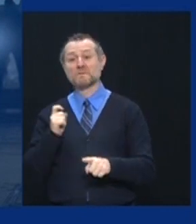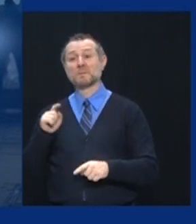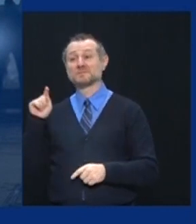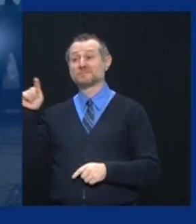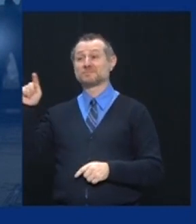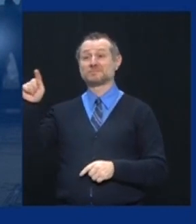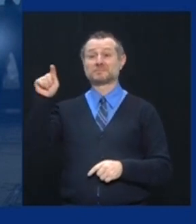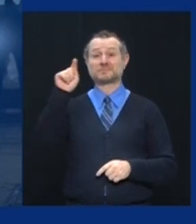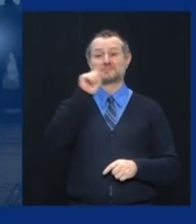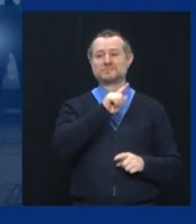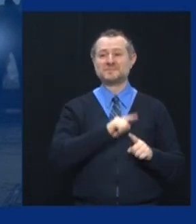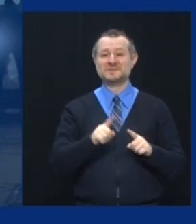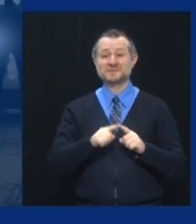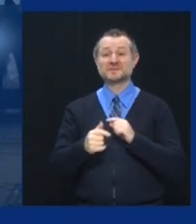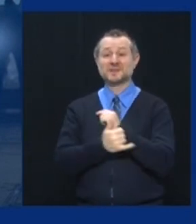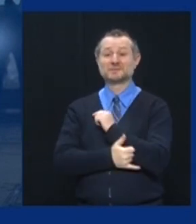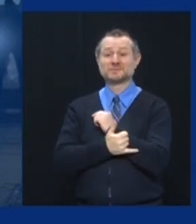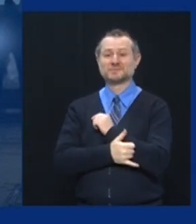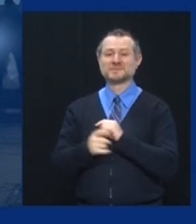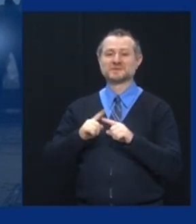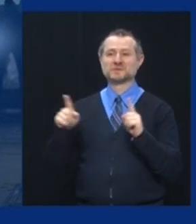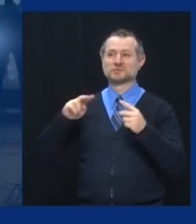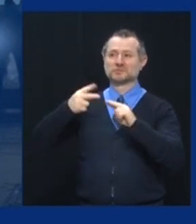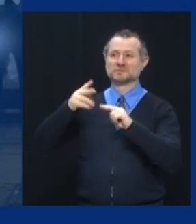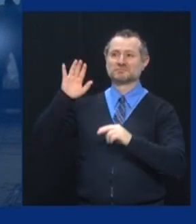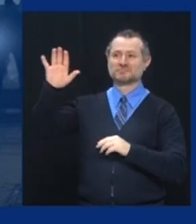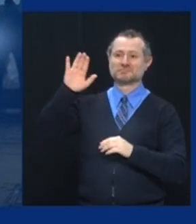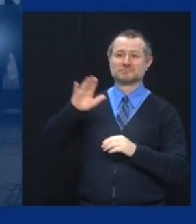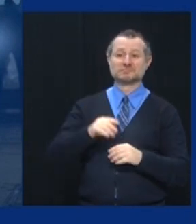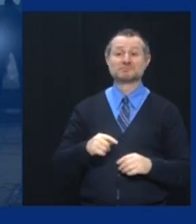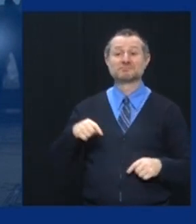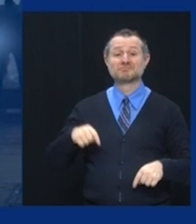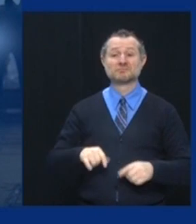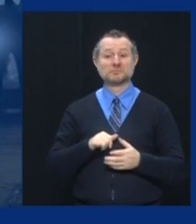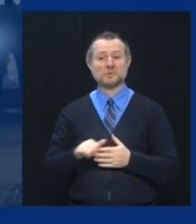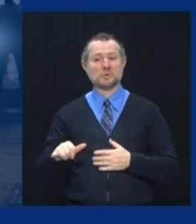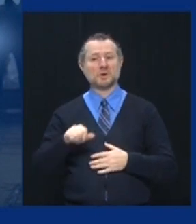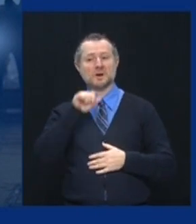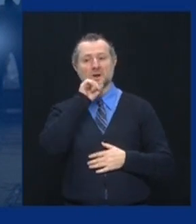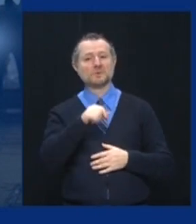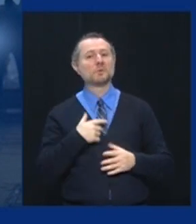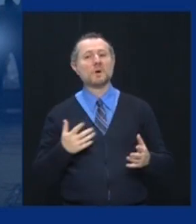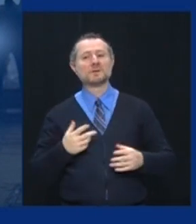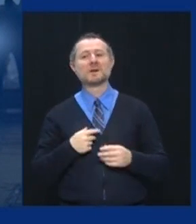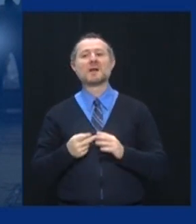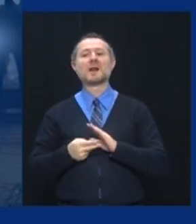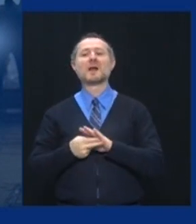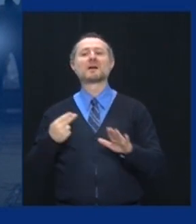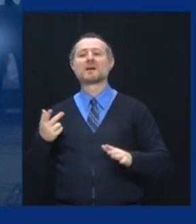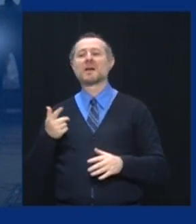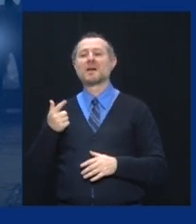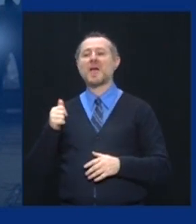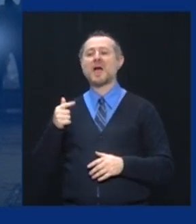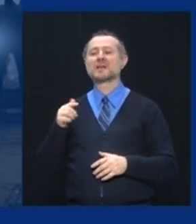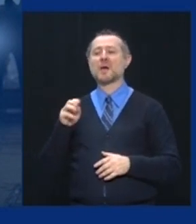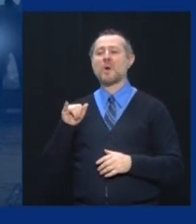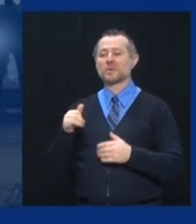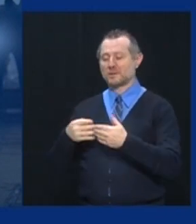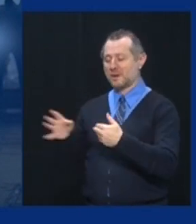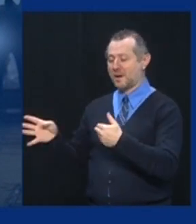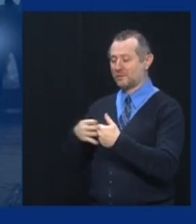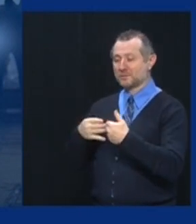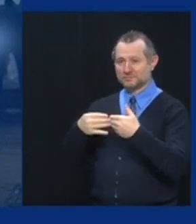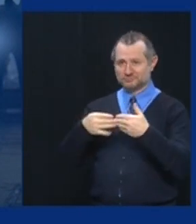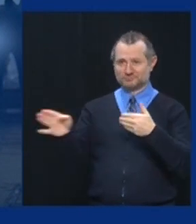viral strains. New York loves being the gateway. We welcome people from all across the globe. We are